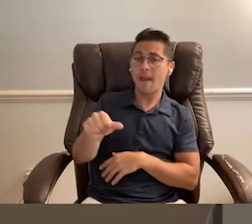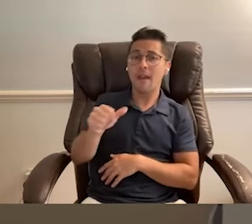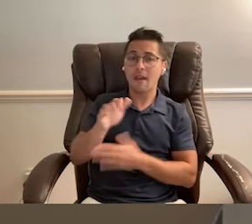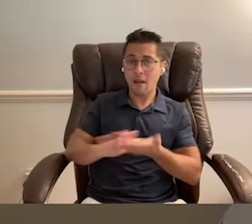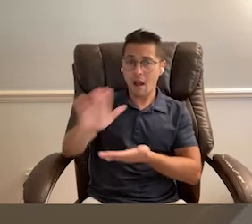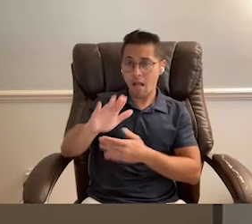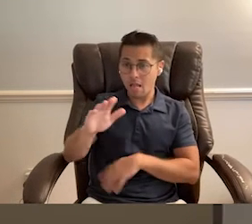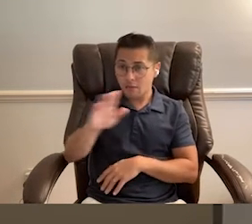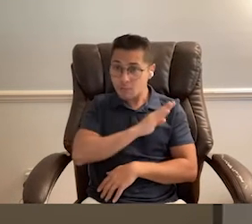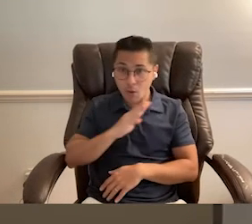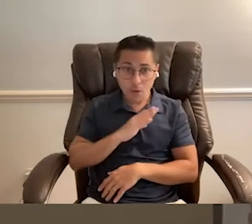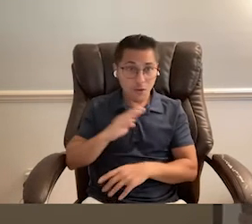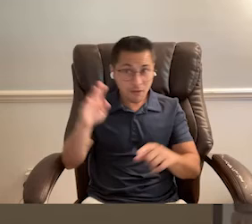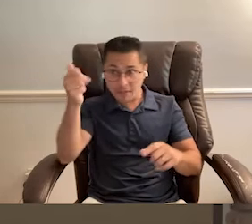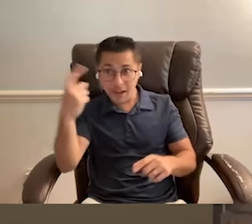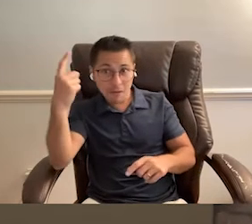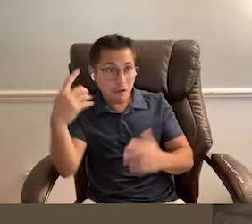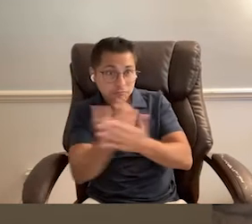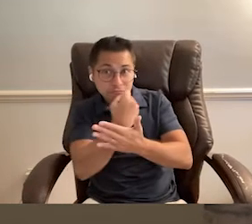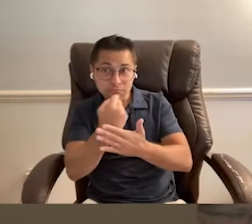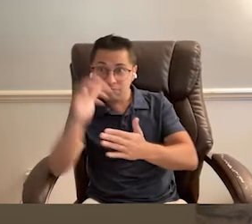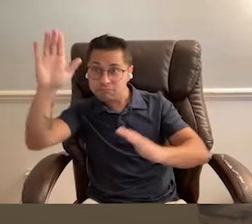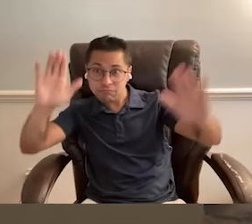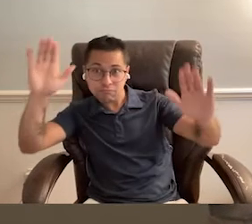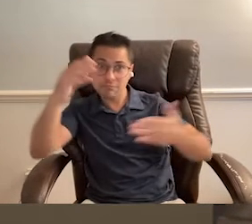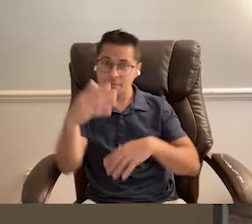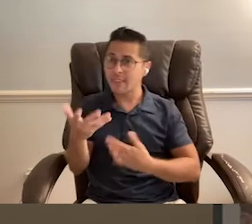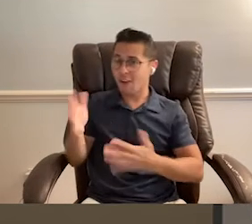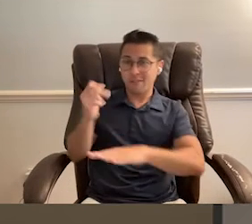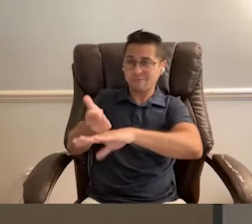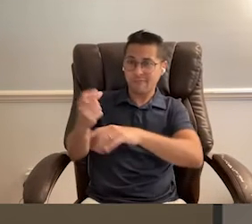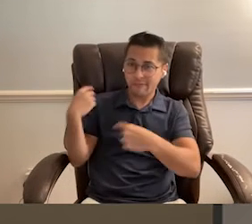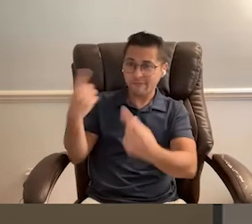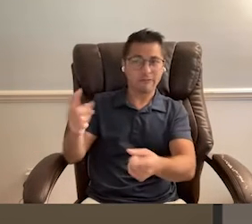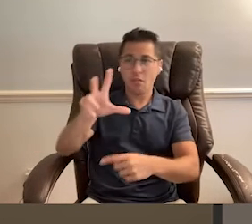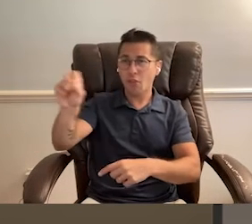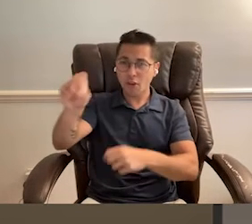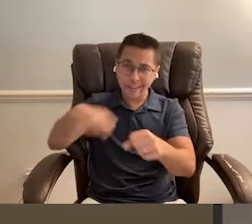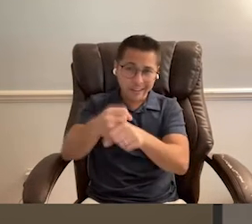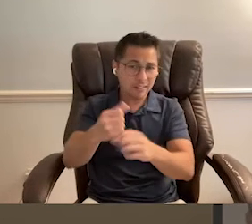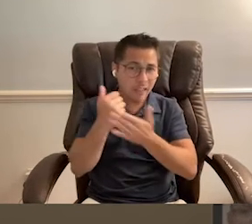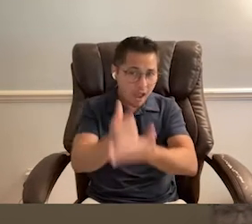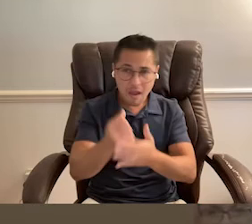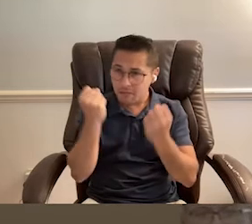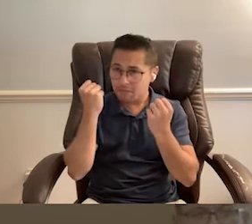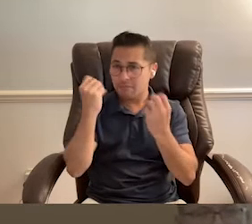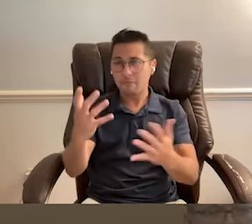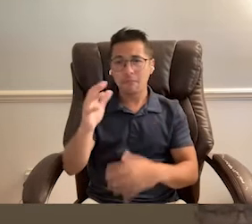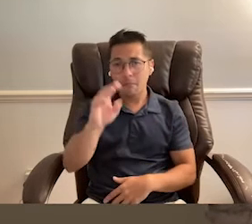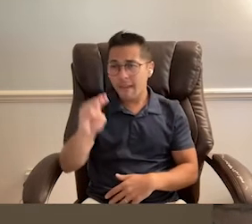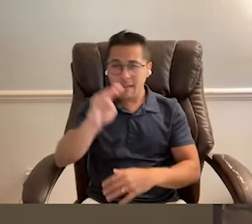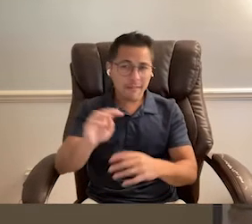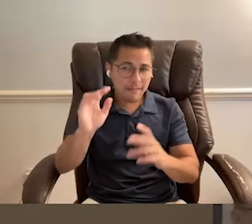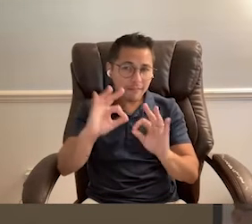College savings, some of you? Right? They've been around for 30 years, helped over 1 million families save for higher education expenses.